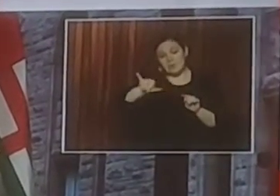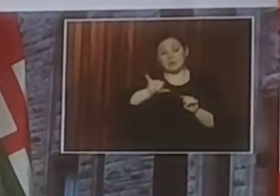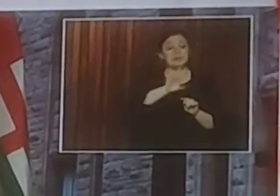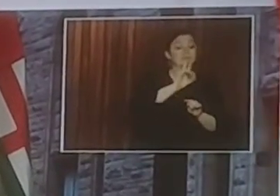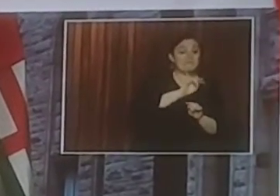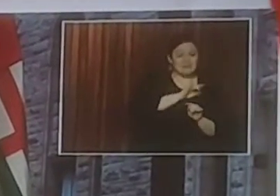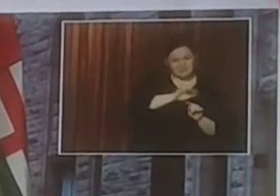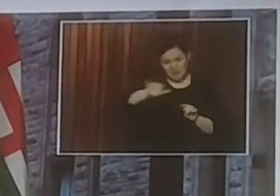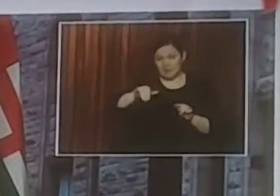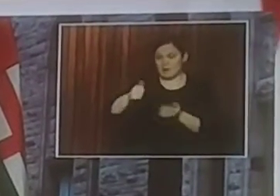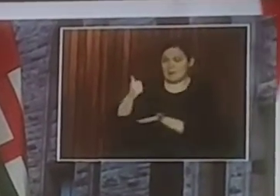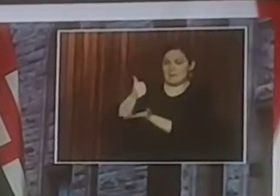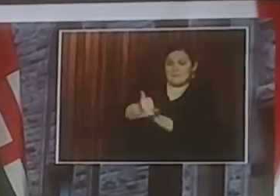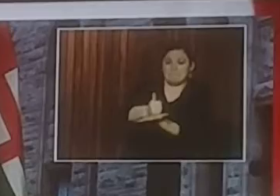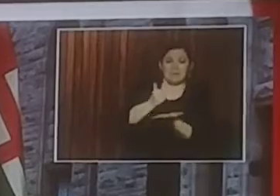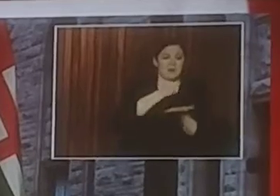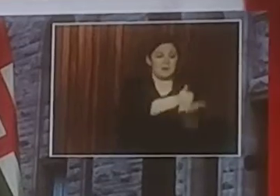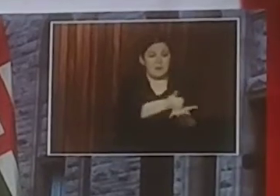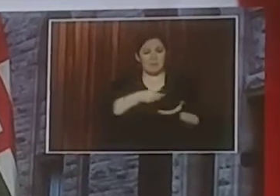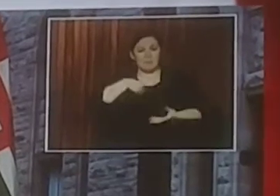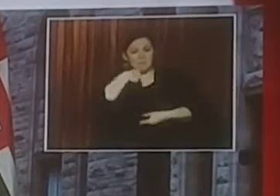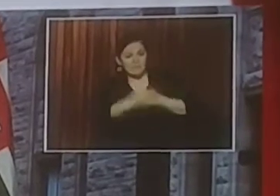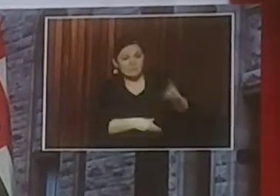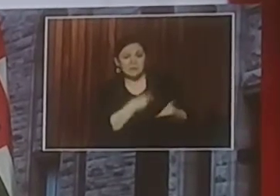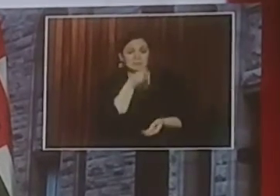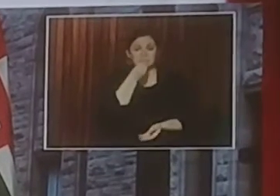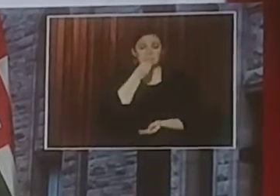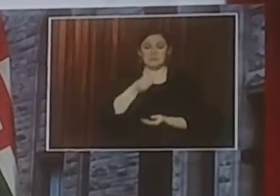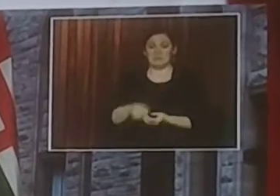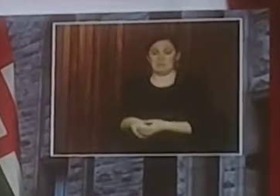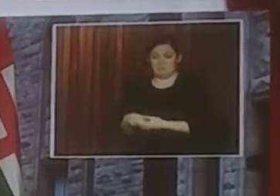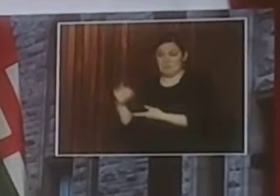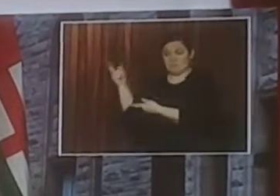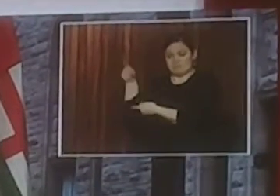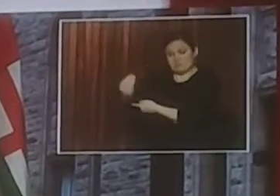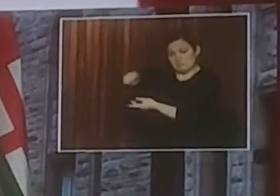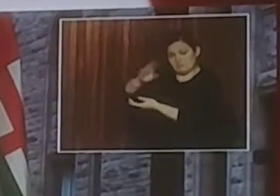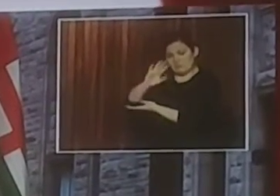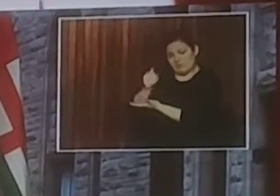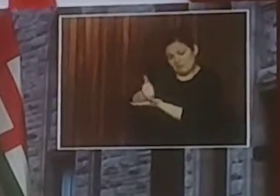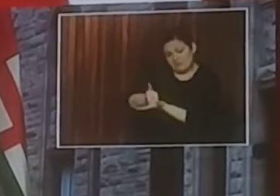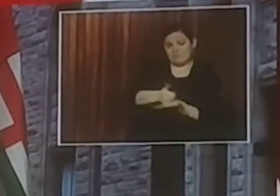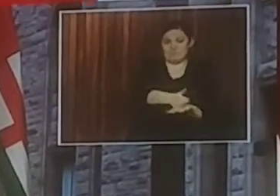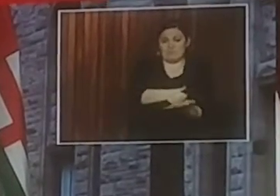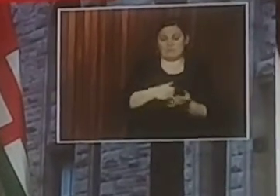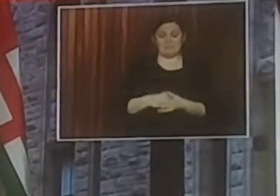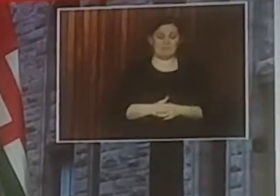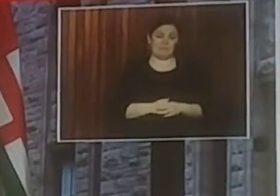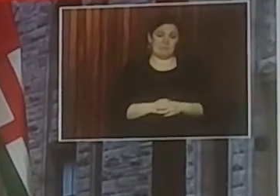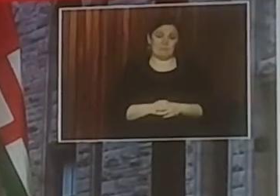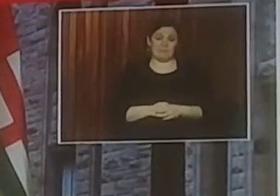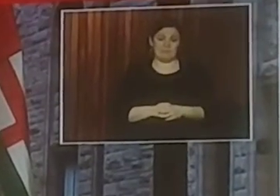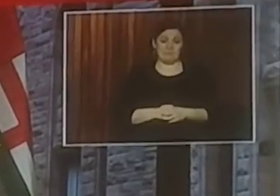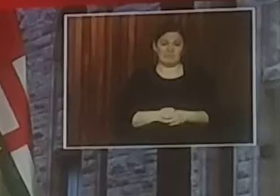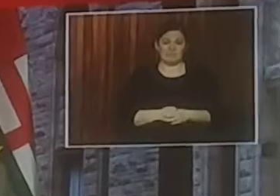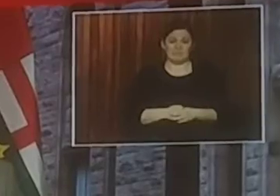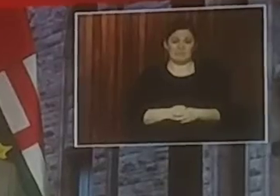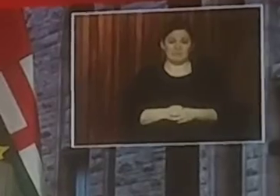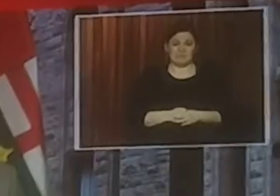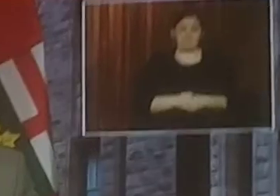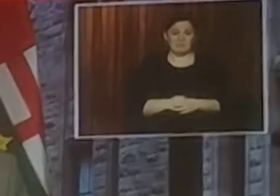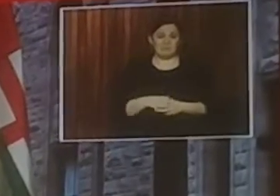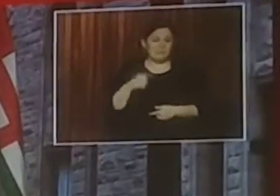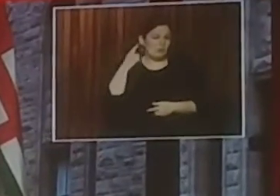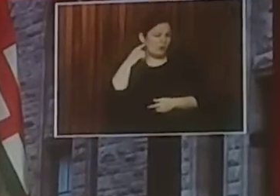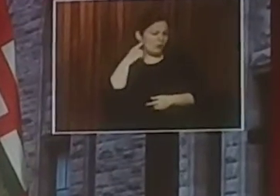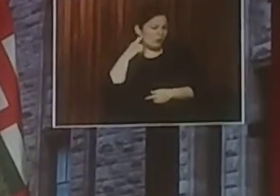And we're trying to look at and assess that. The other thing I want to talk about is there's been some talk about people who have left